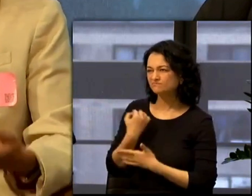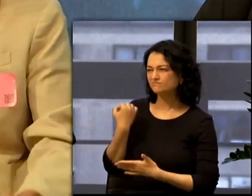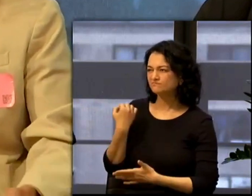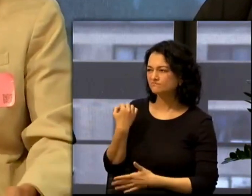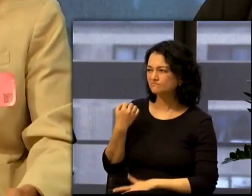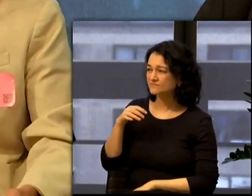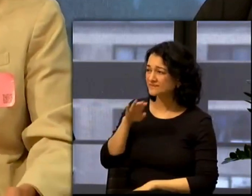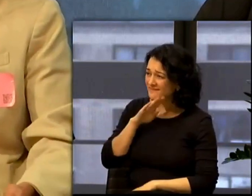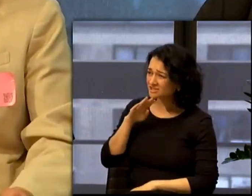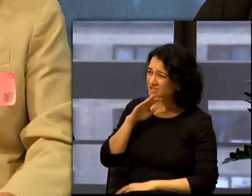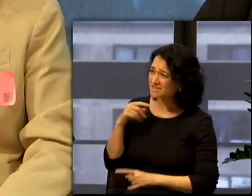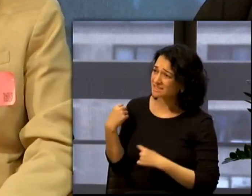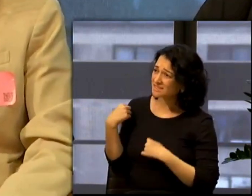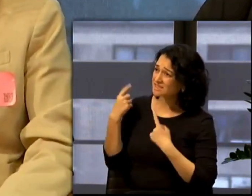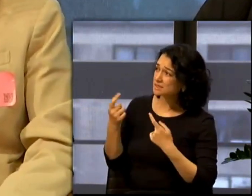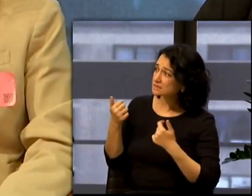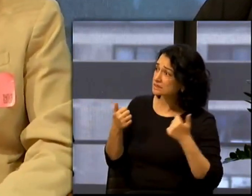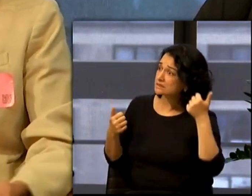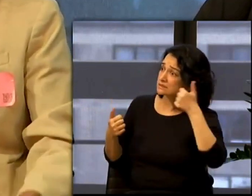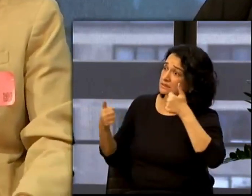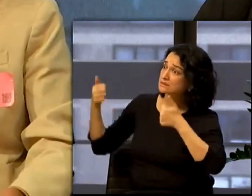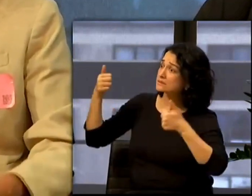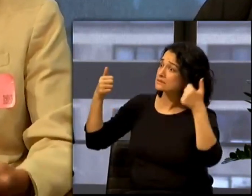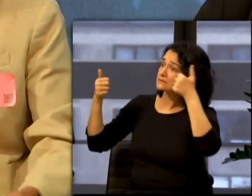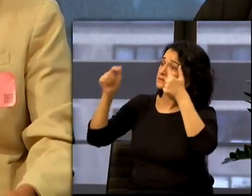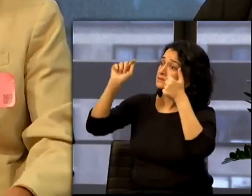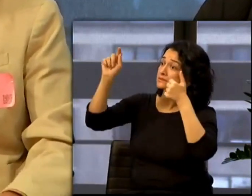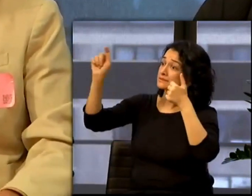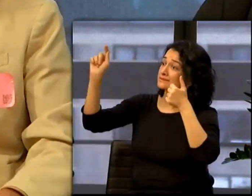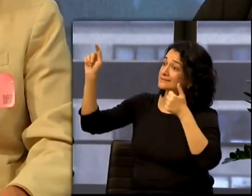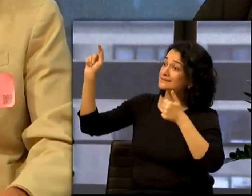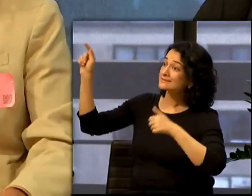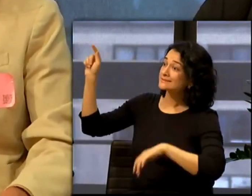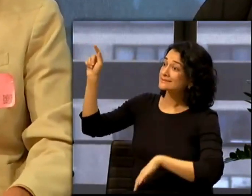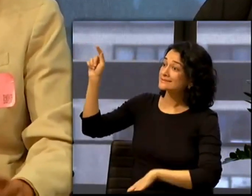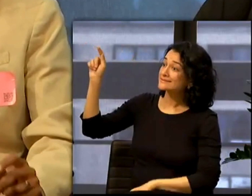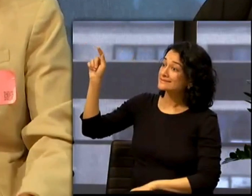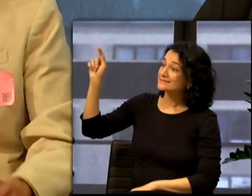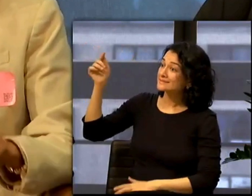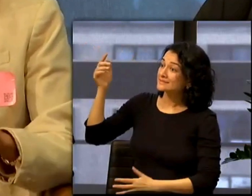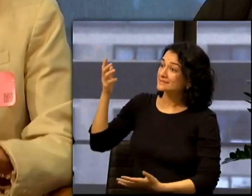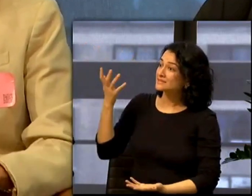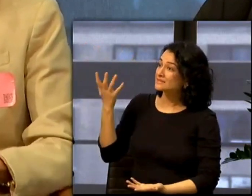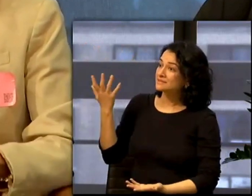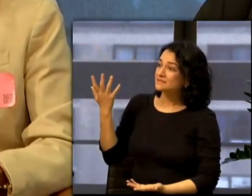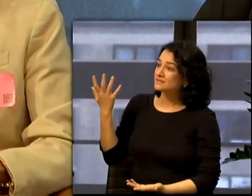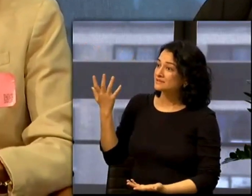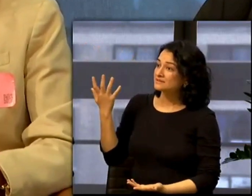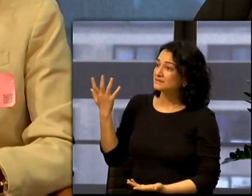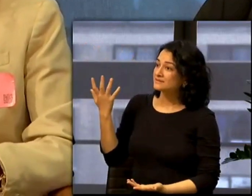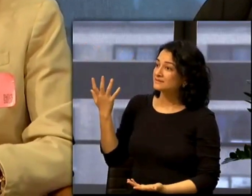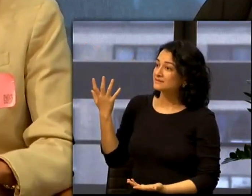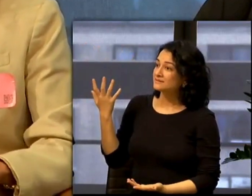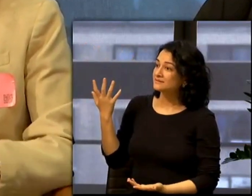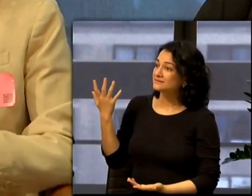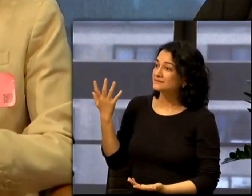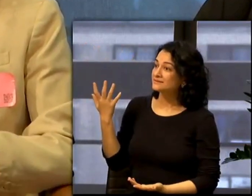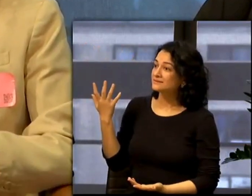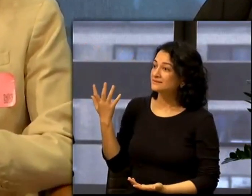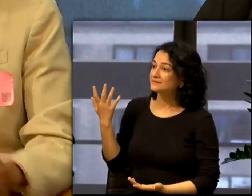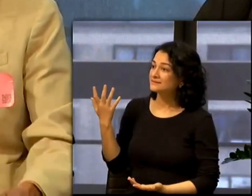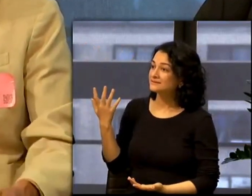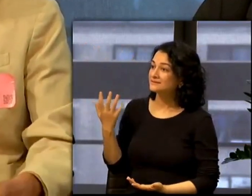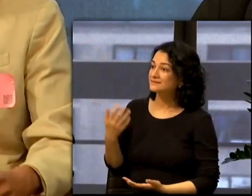comes to providing resources, providing supports of different kinds, and pit these communities, our communities,